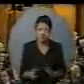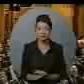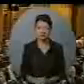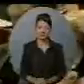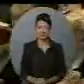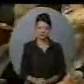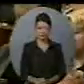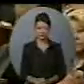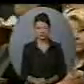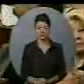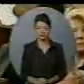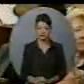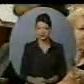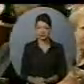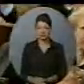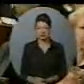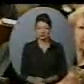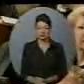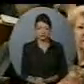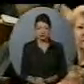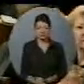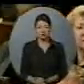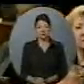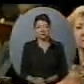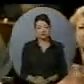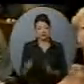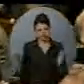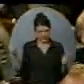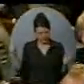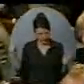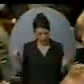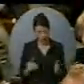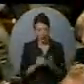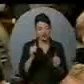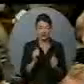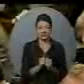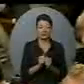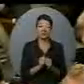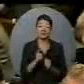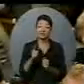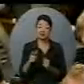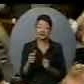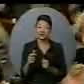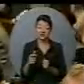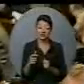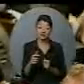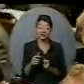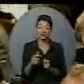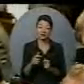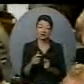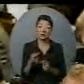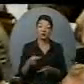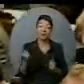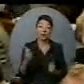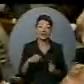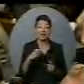Another day, Mr. Speaker, and another public relations stunt from the opposition. Let's look at what the Auditor General said when he released his